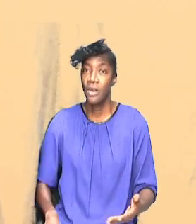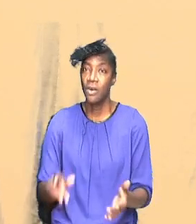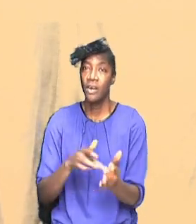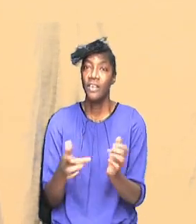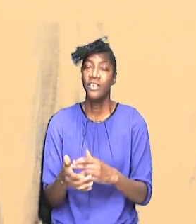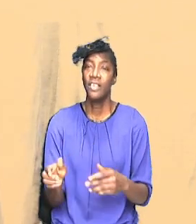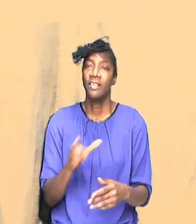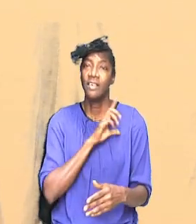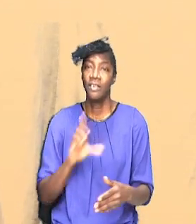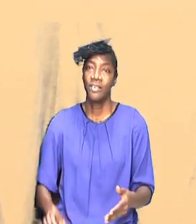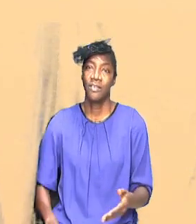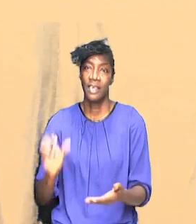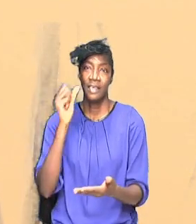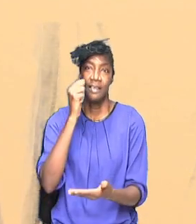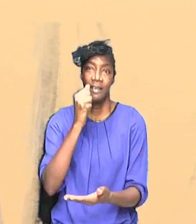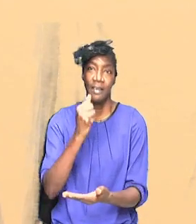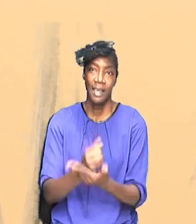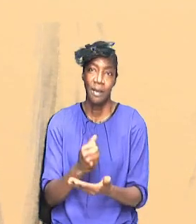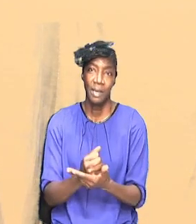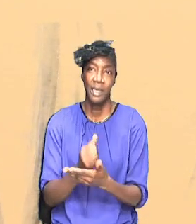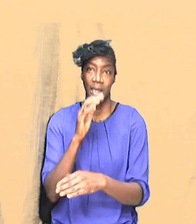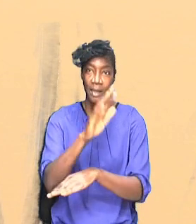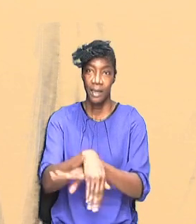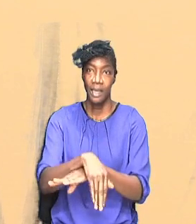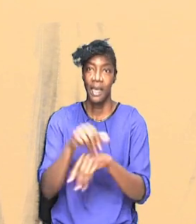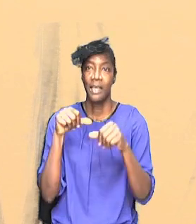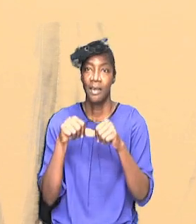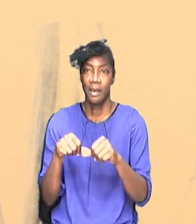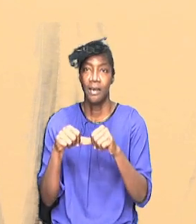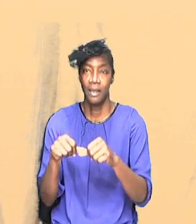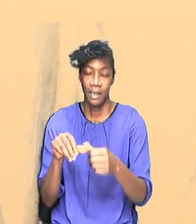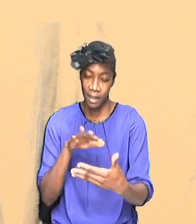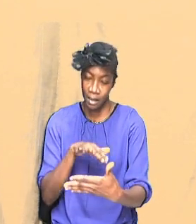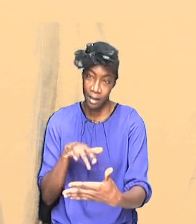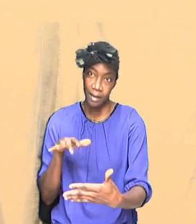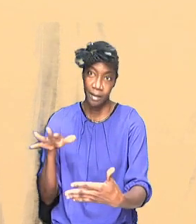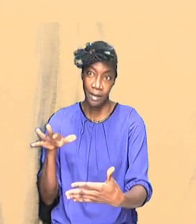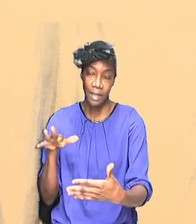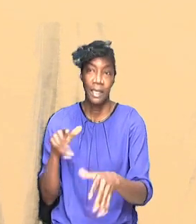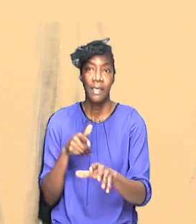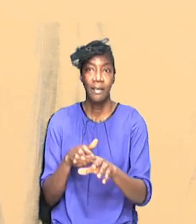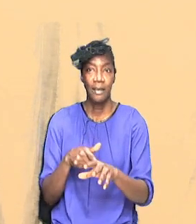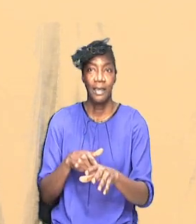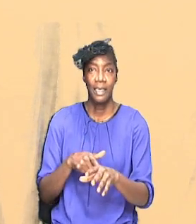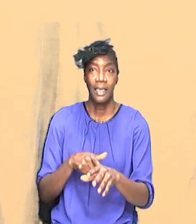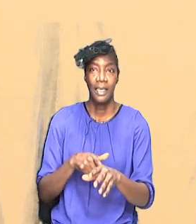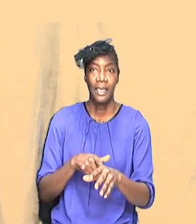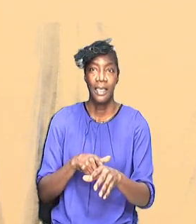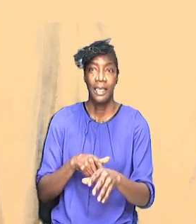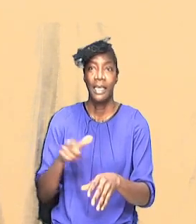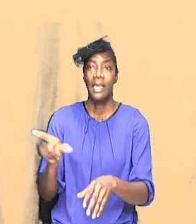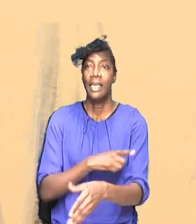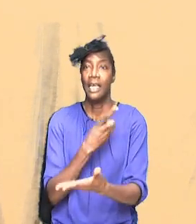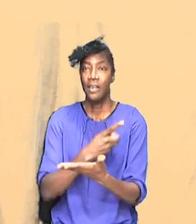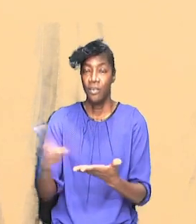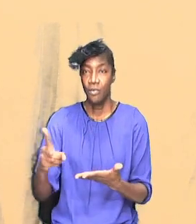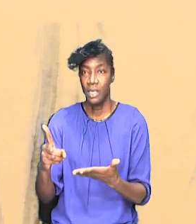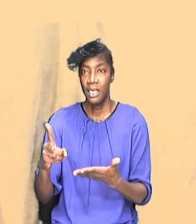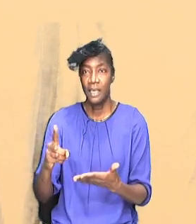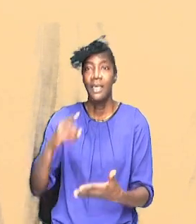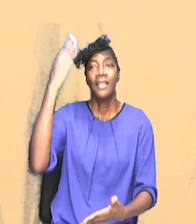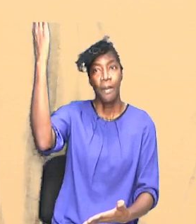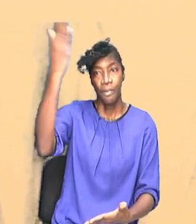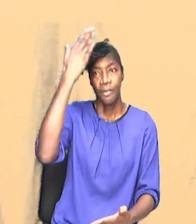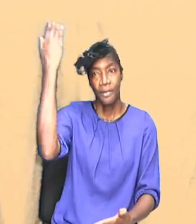Amen. Tonight we will continue the study that we started last week in relation to the presence